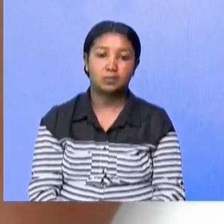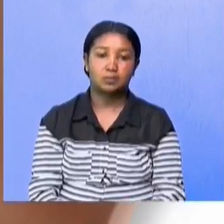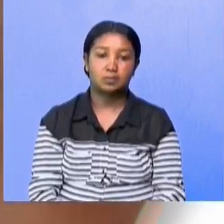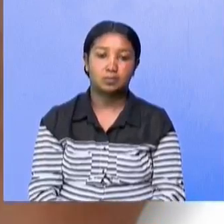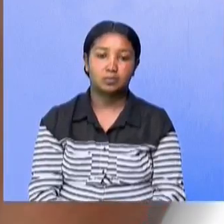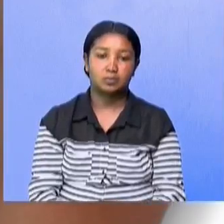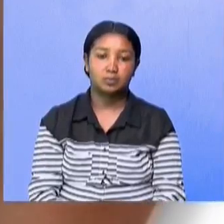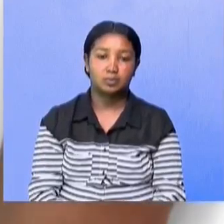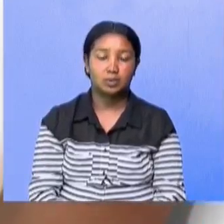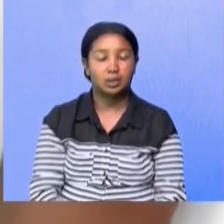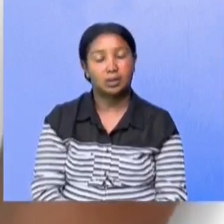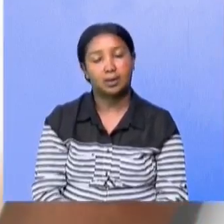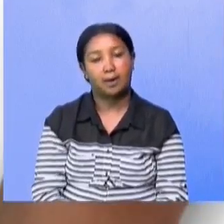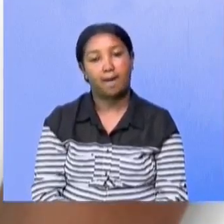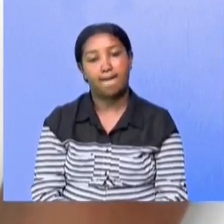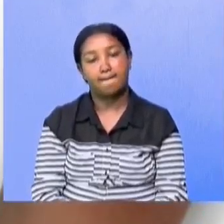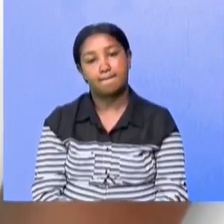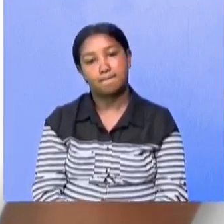there is